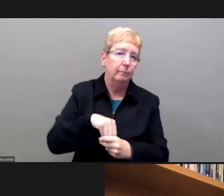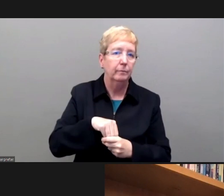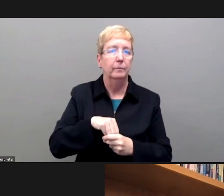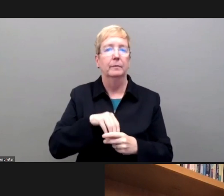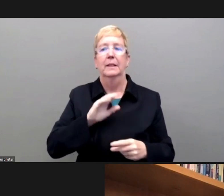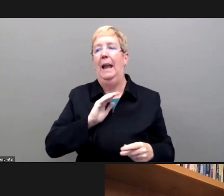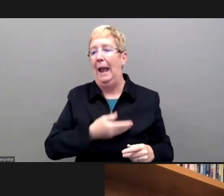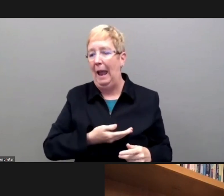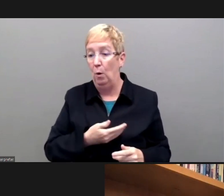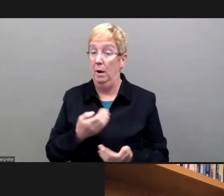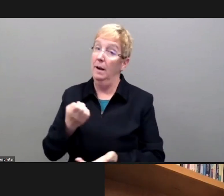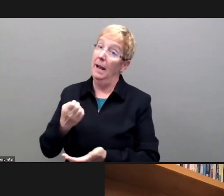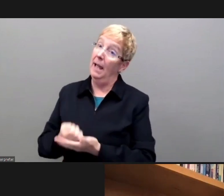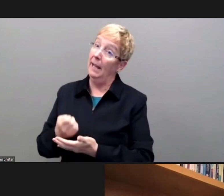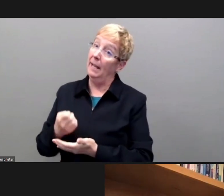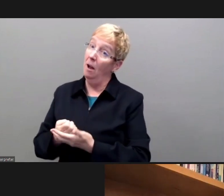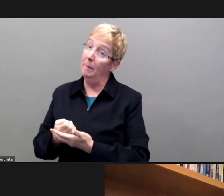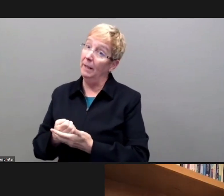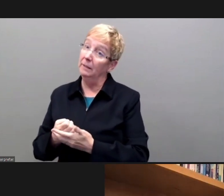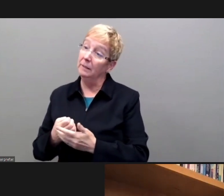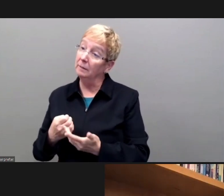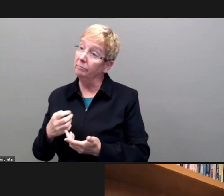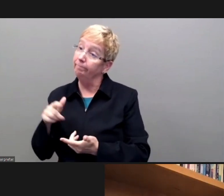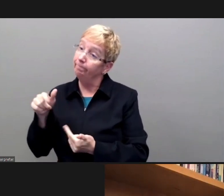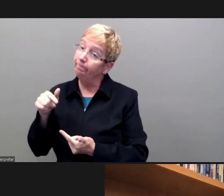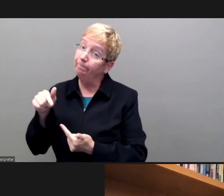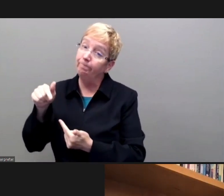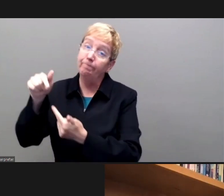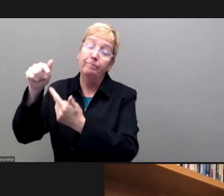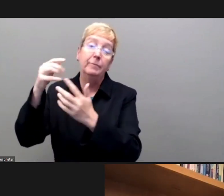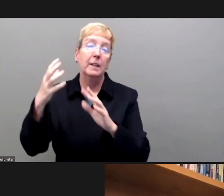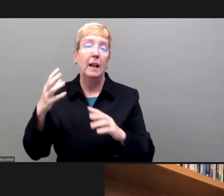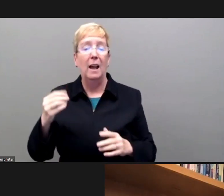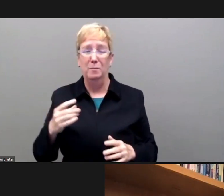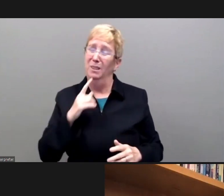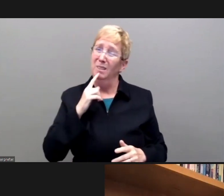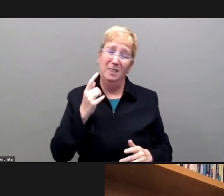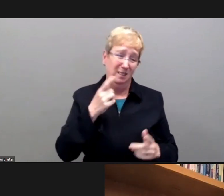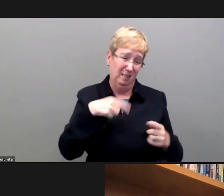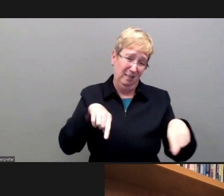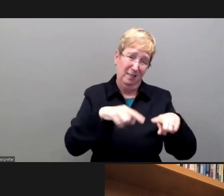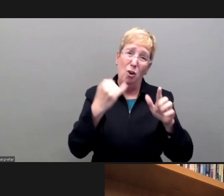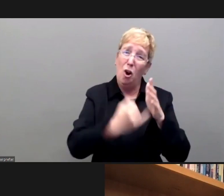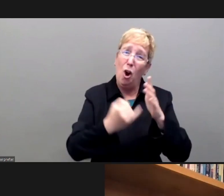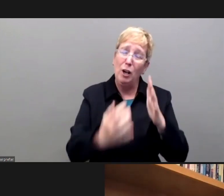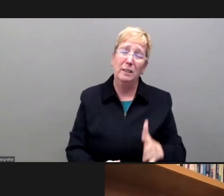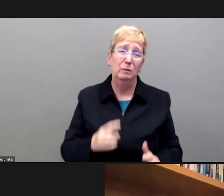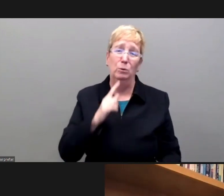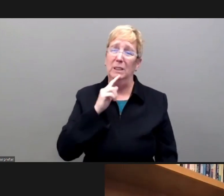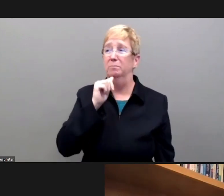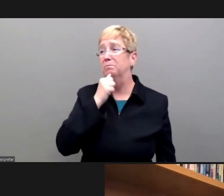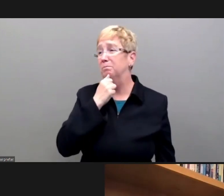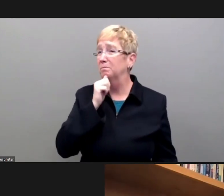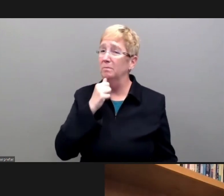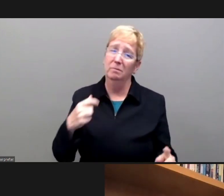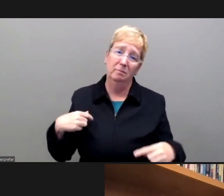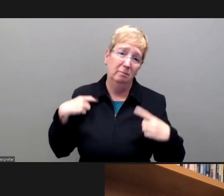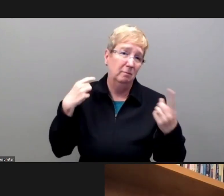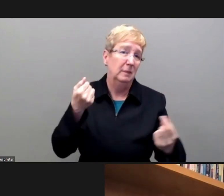both economic successful drivers. Artisans were hit so hard in the last 18